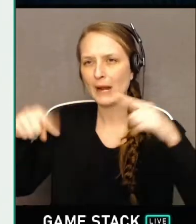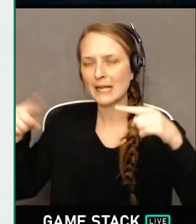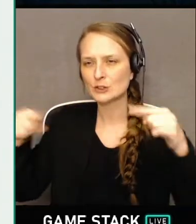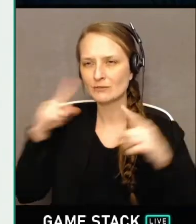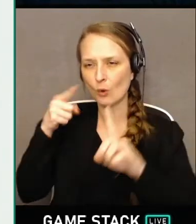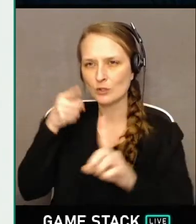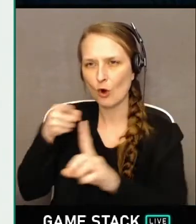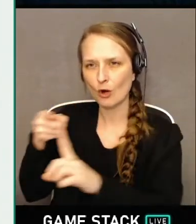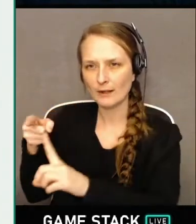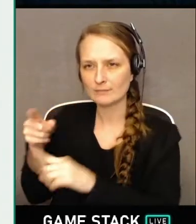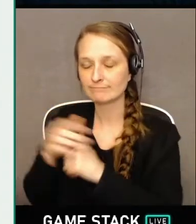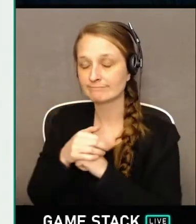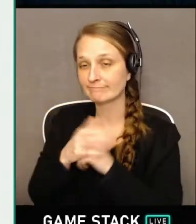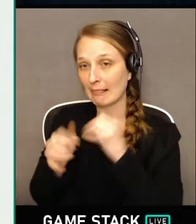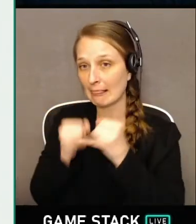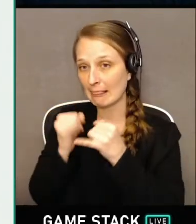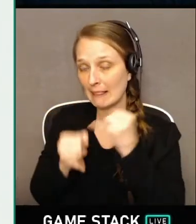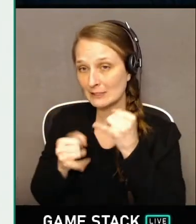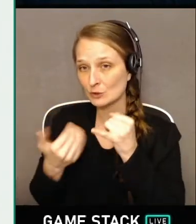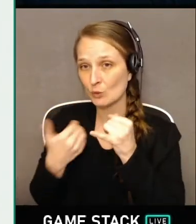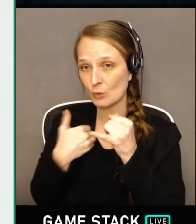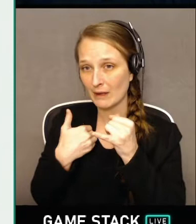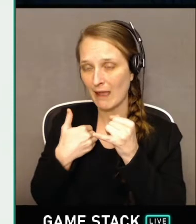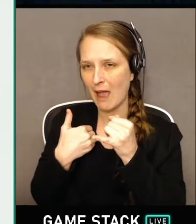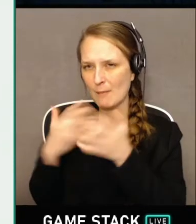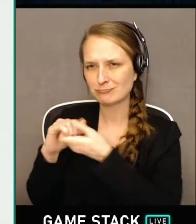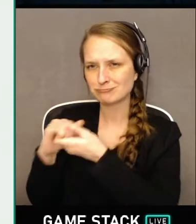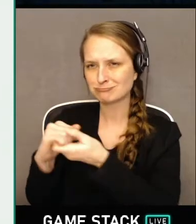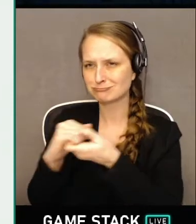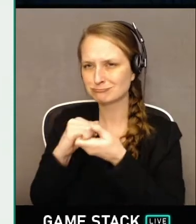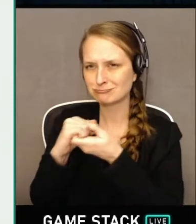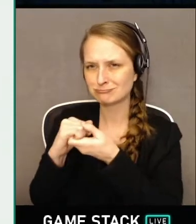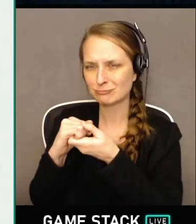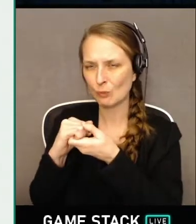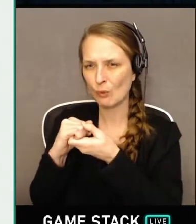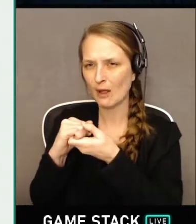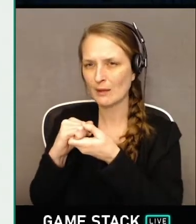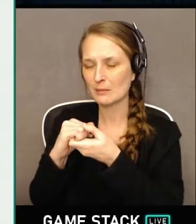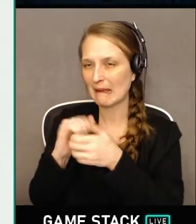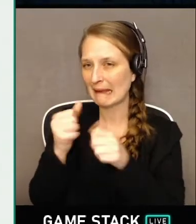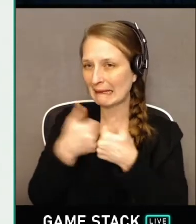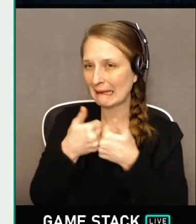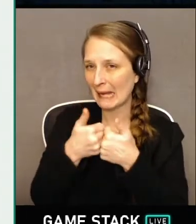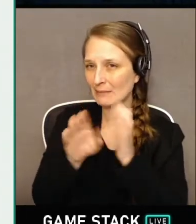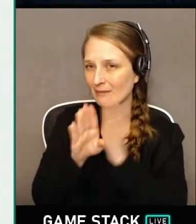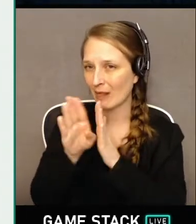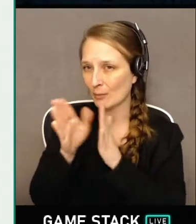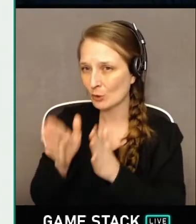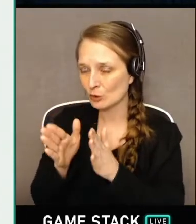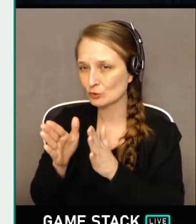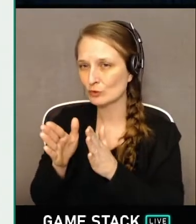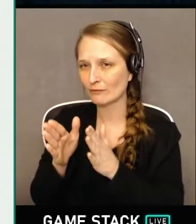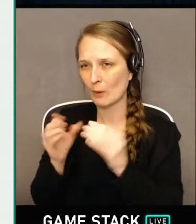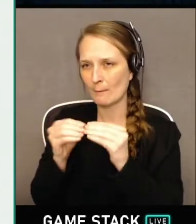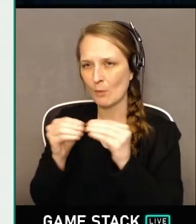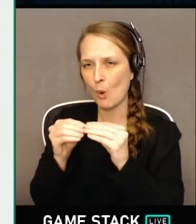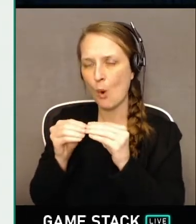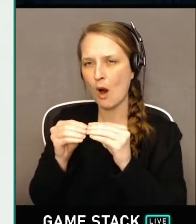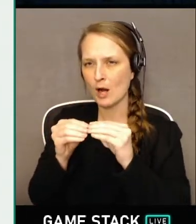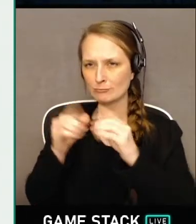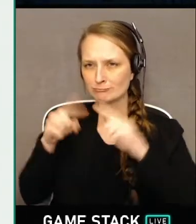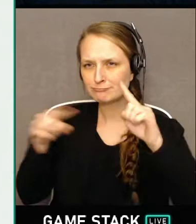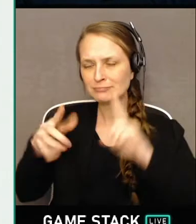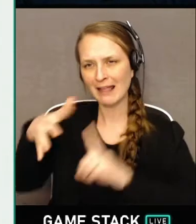Last but not the least, we have been collaborating with hardware partners and game developers to build a vibrant ecosystem, so to